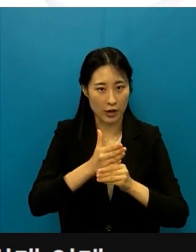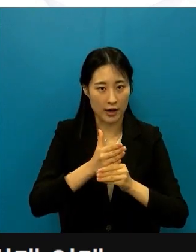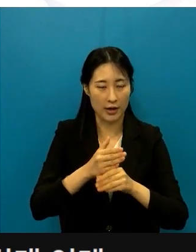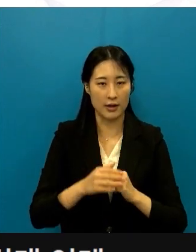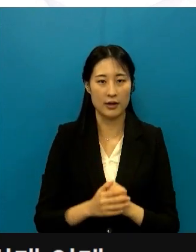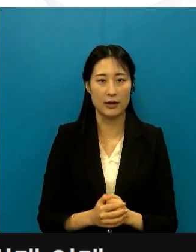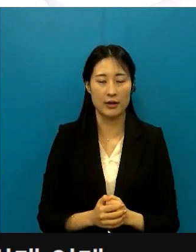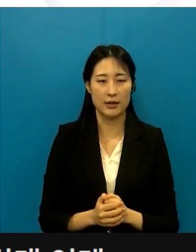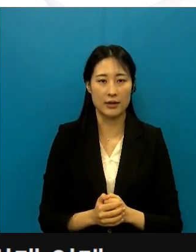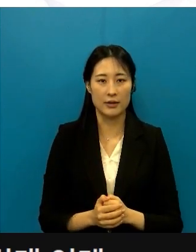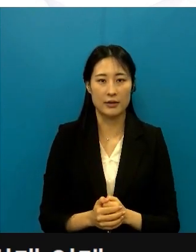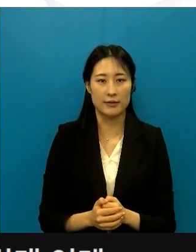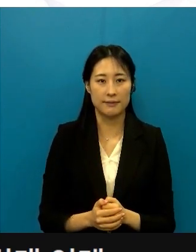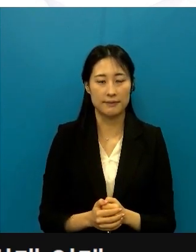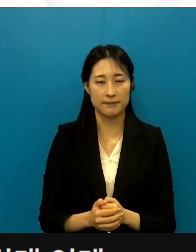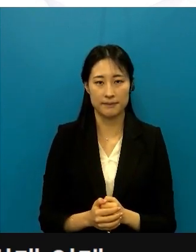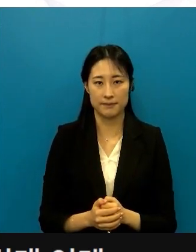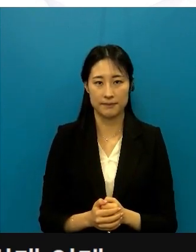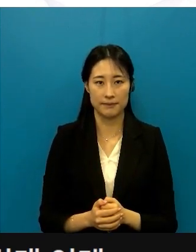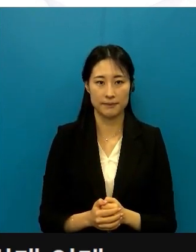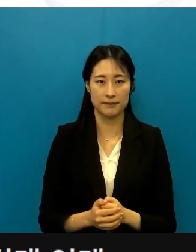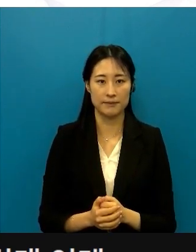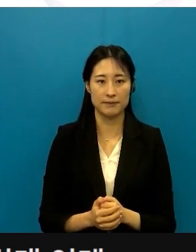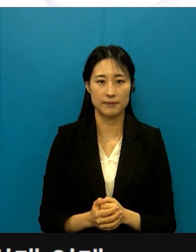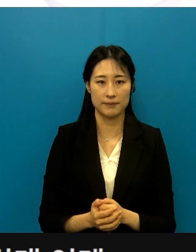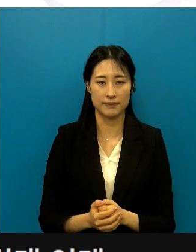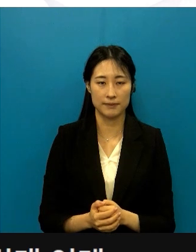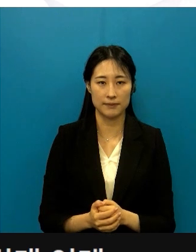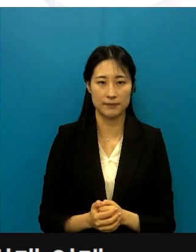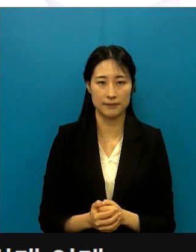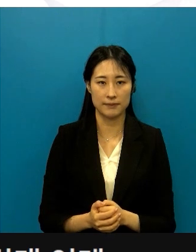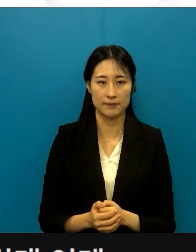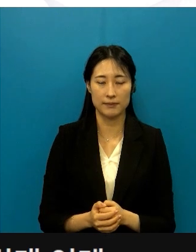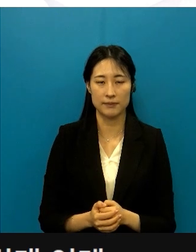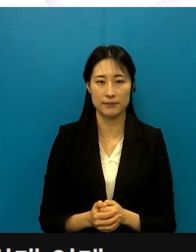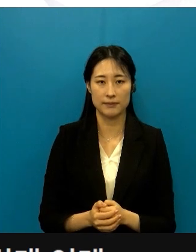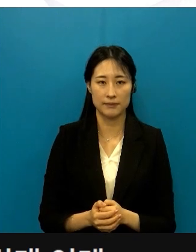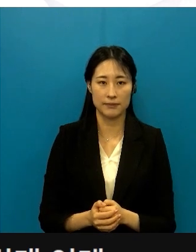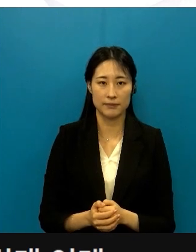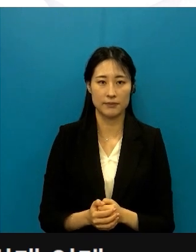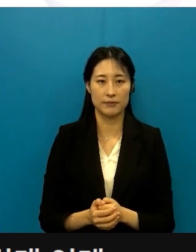the famous in the international, which